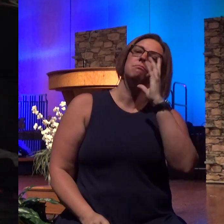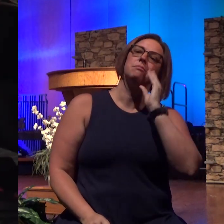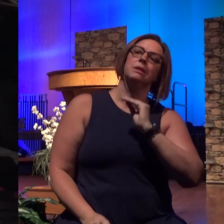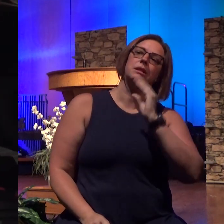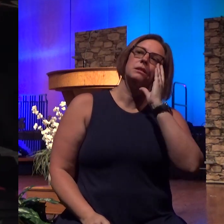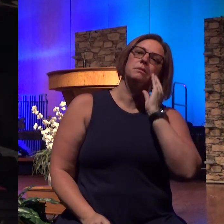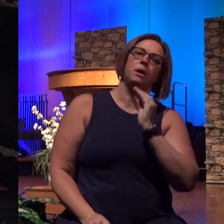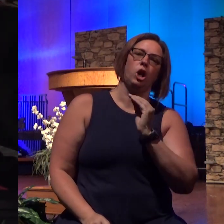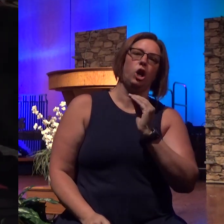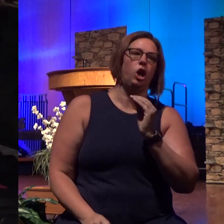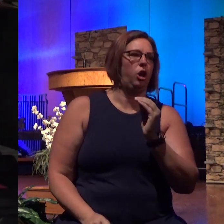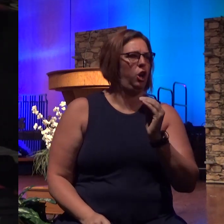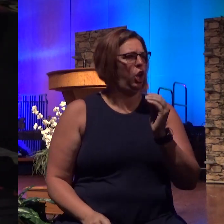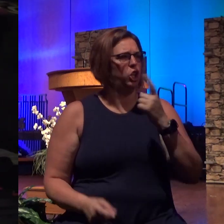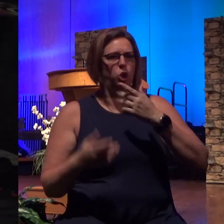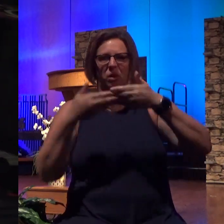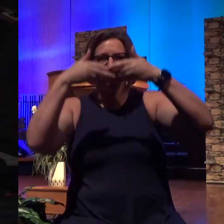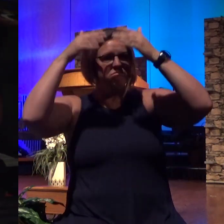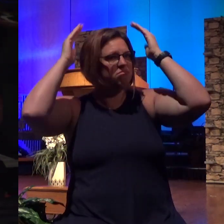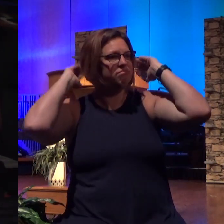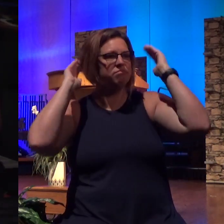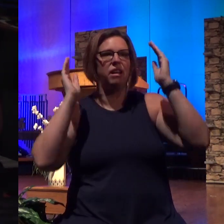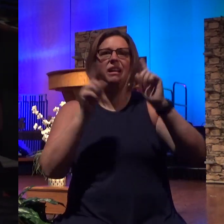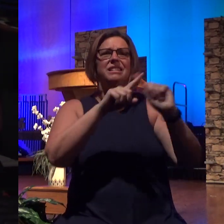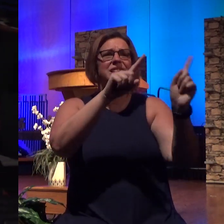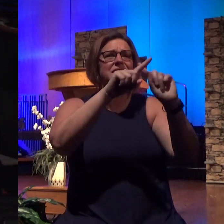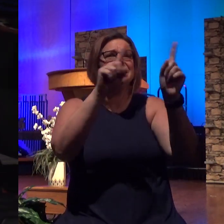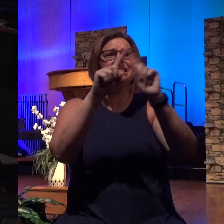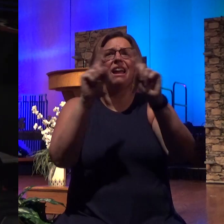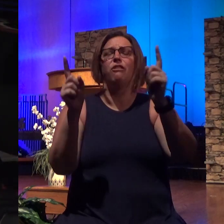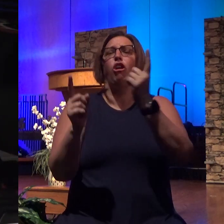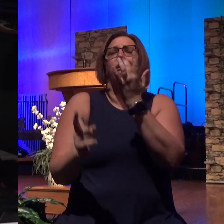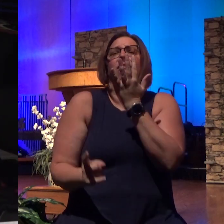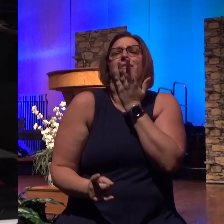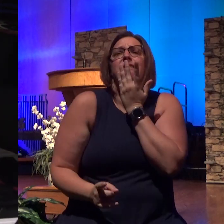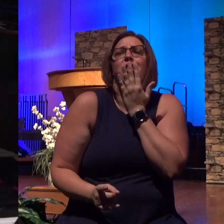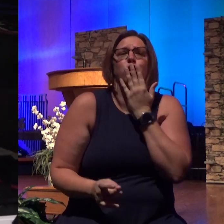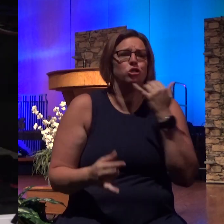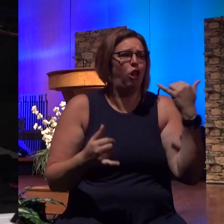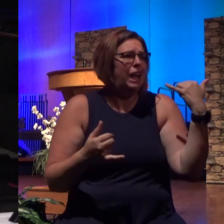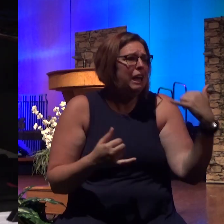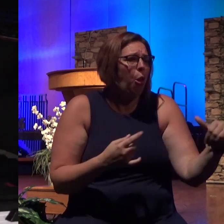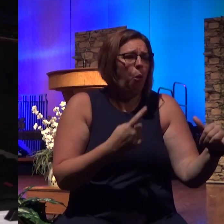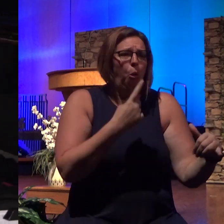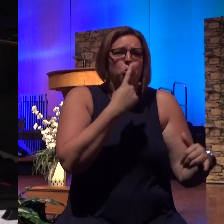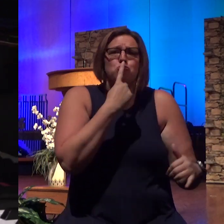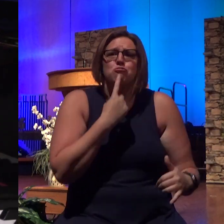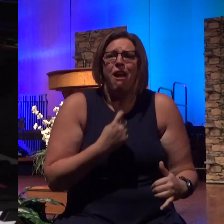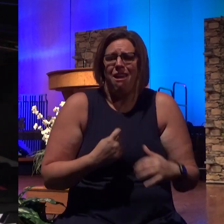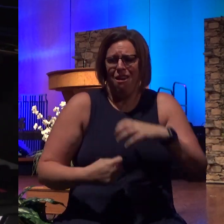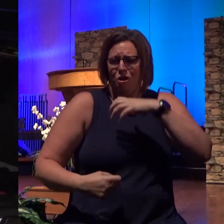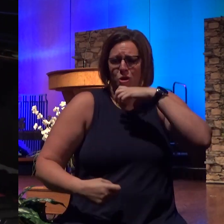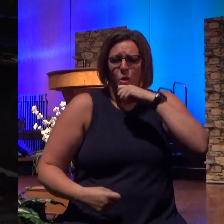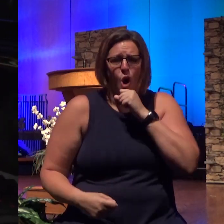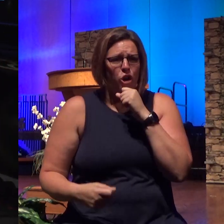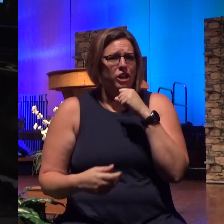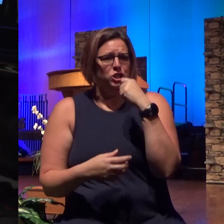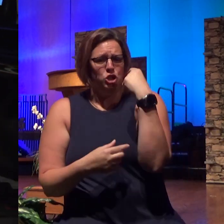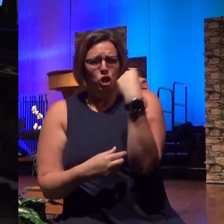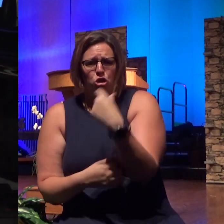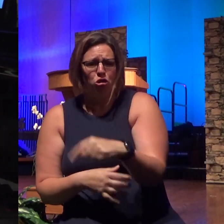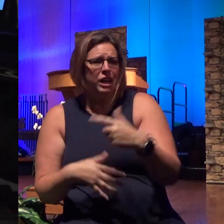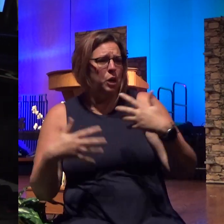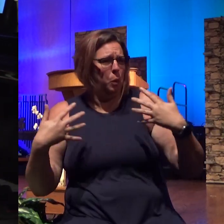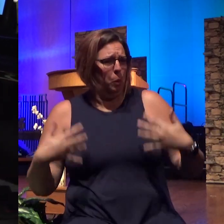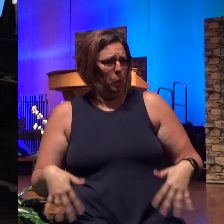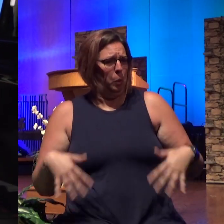be blinded by the colors, yellow, red, and orange, and green, and at